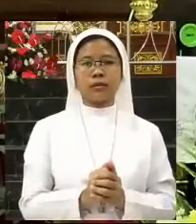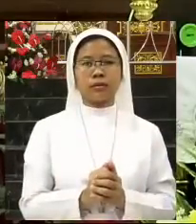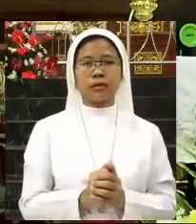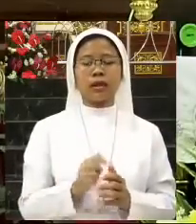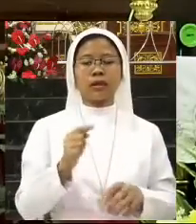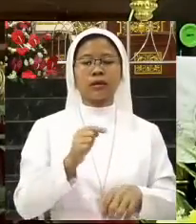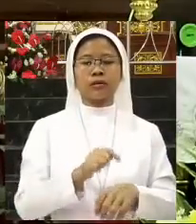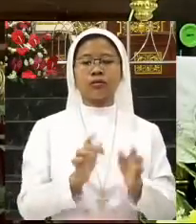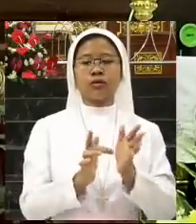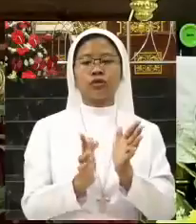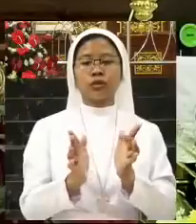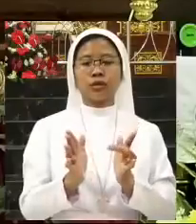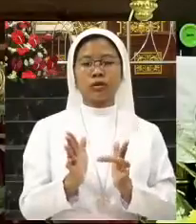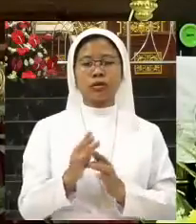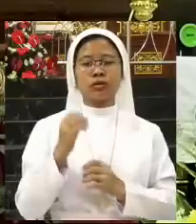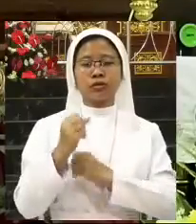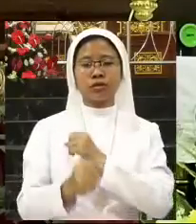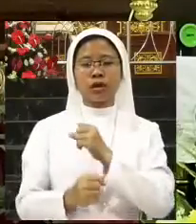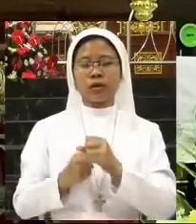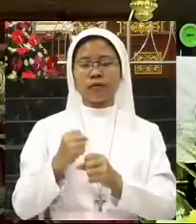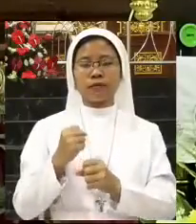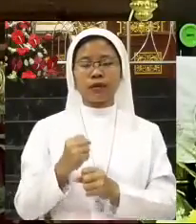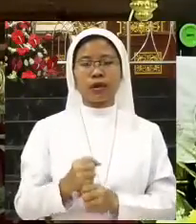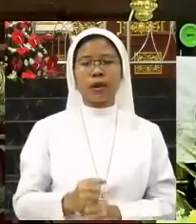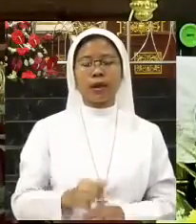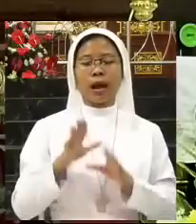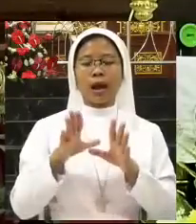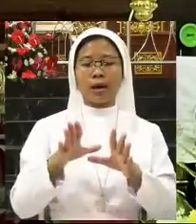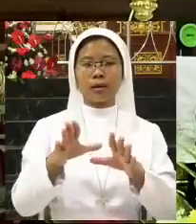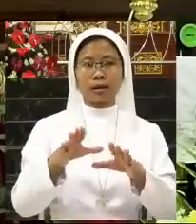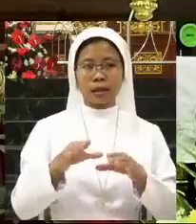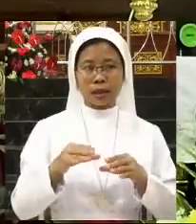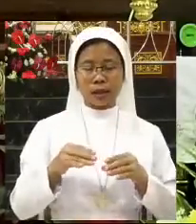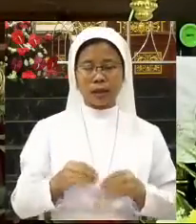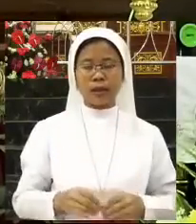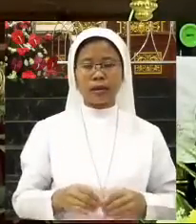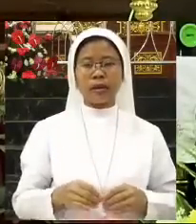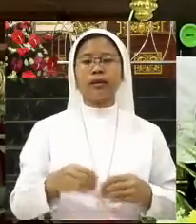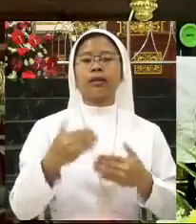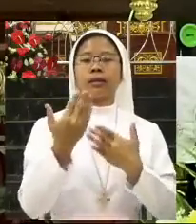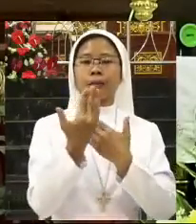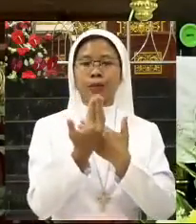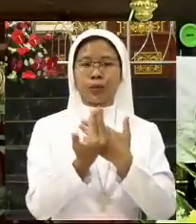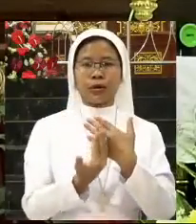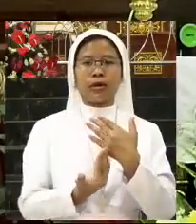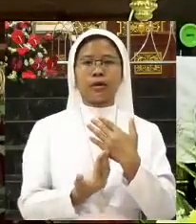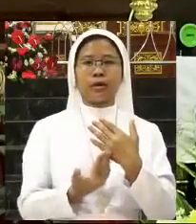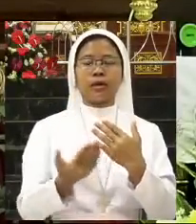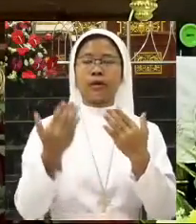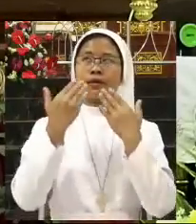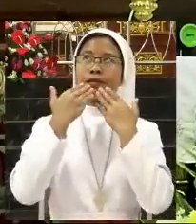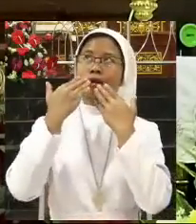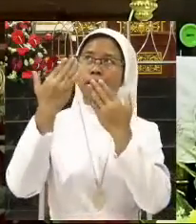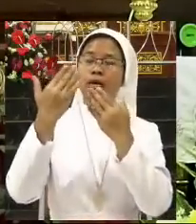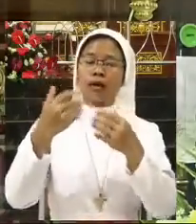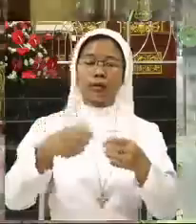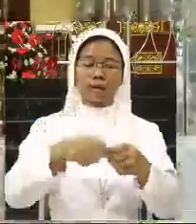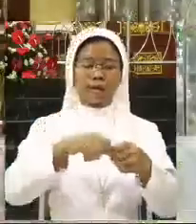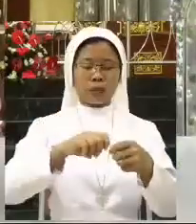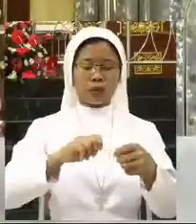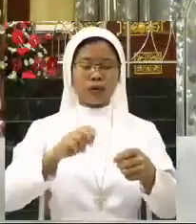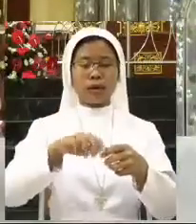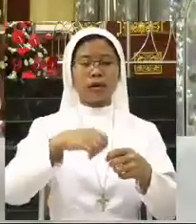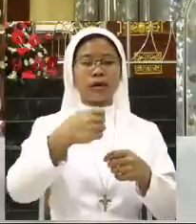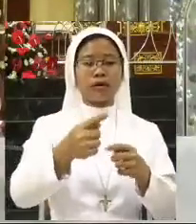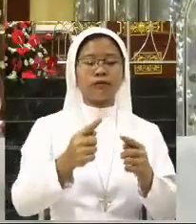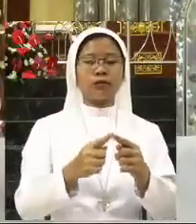At the time he was betrayed and entered willingly into his passion, he took bread and, giving thanks, broke it